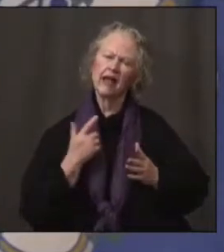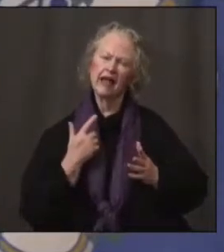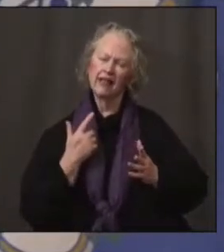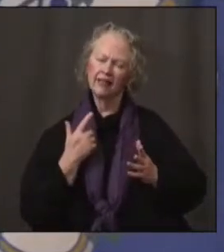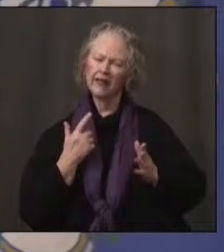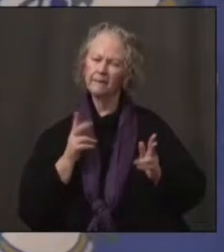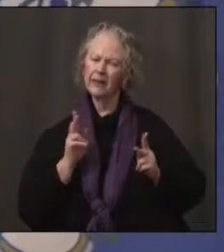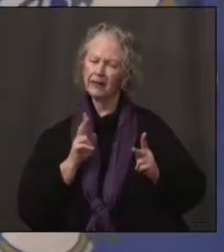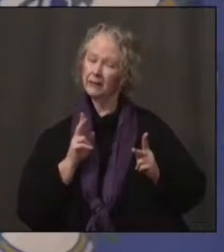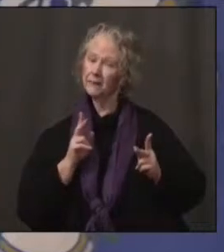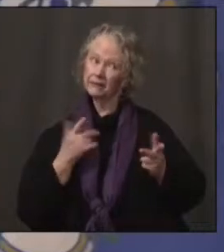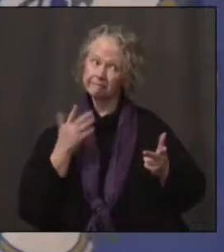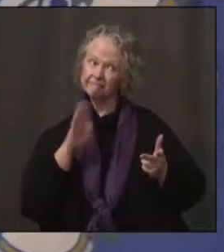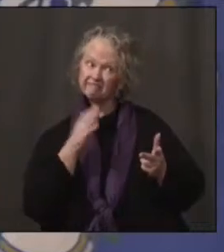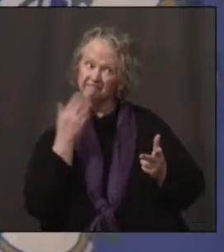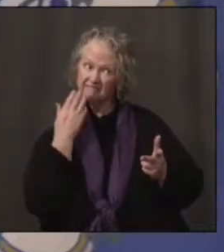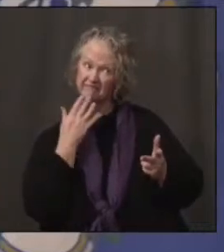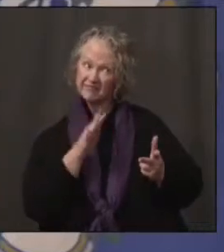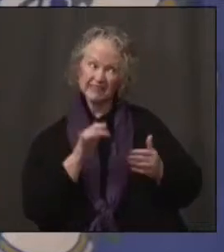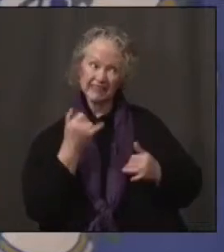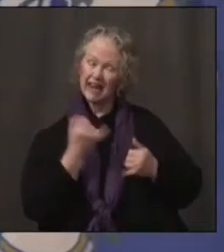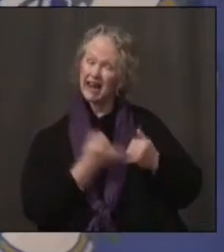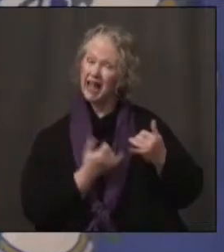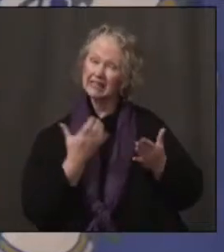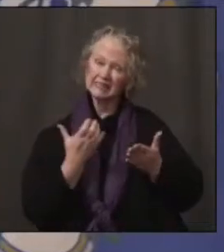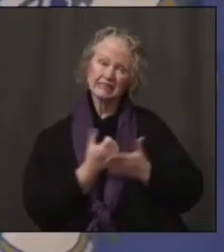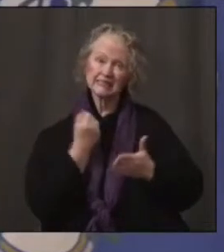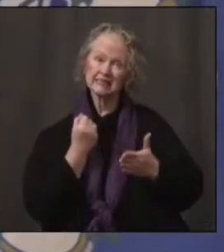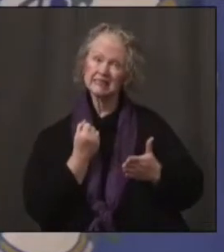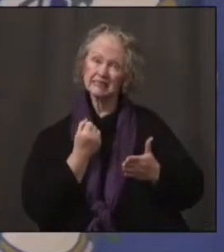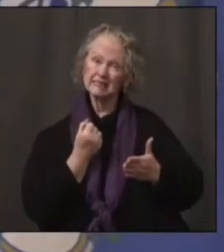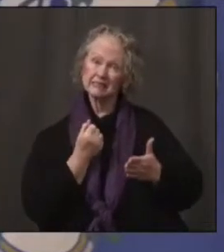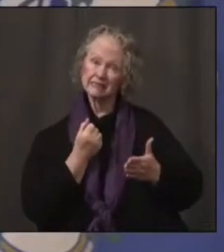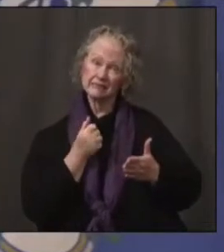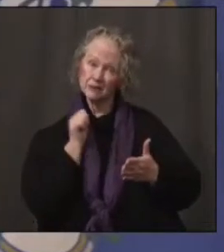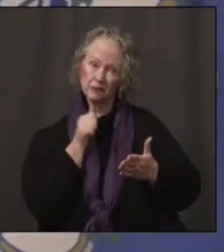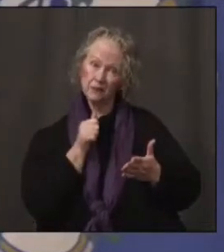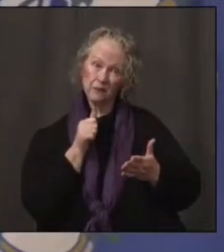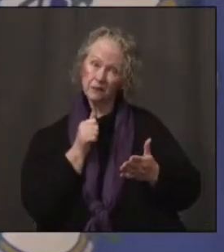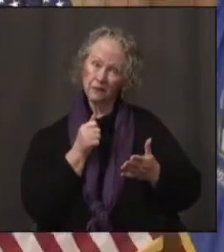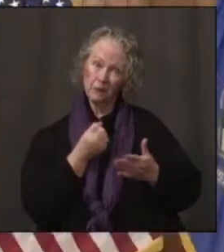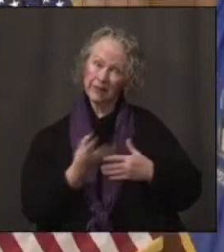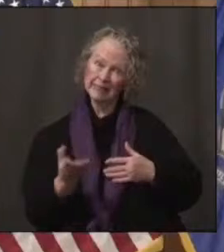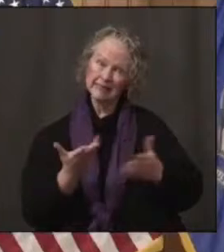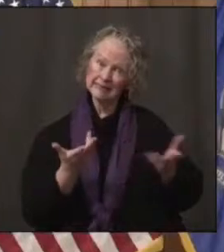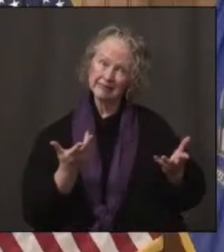your last chance to get this vaccine. Don't waste your shot.